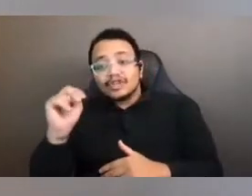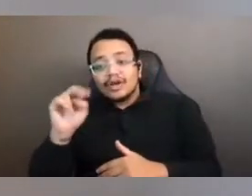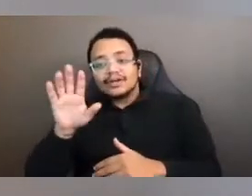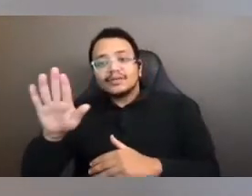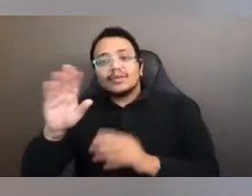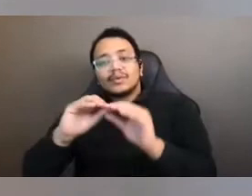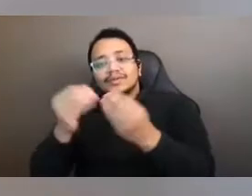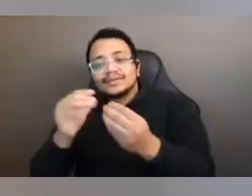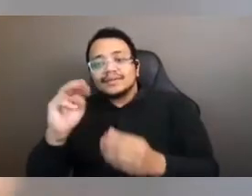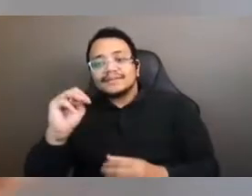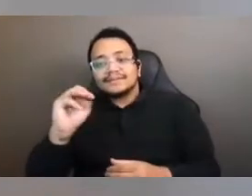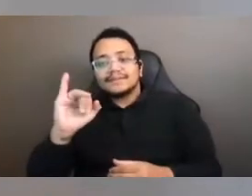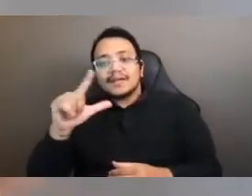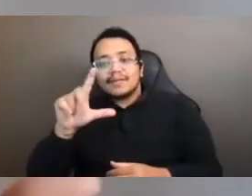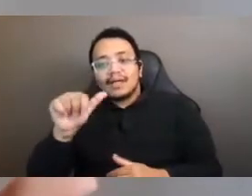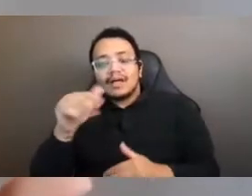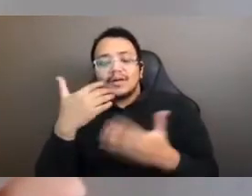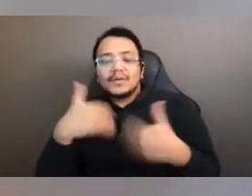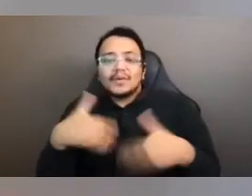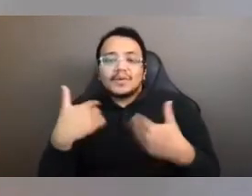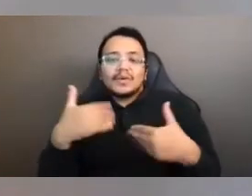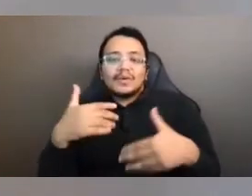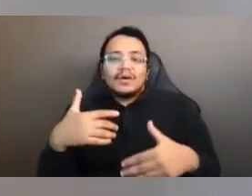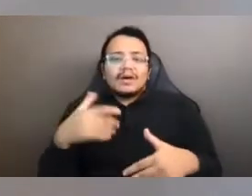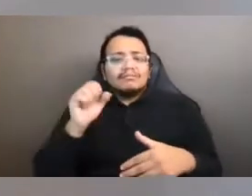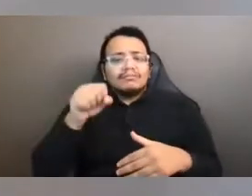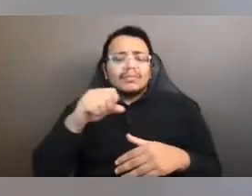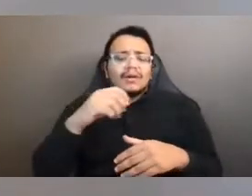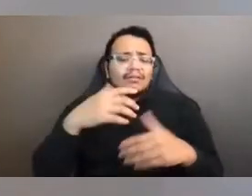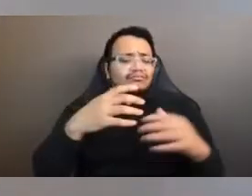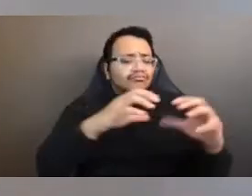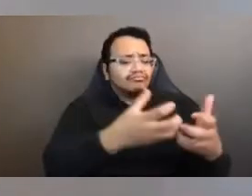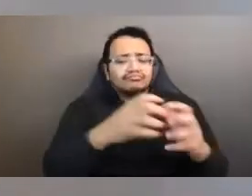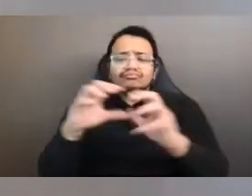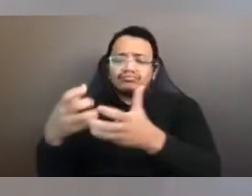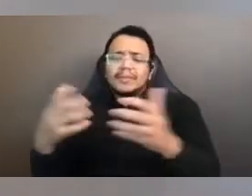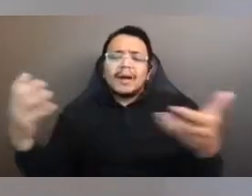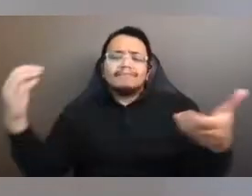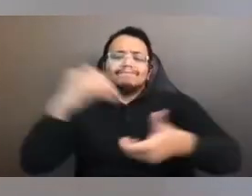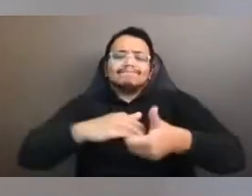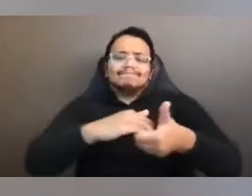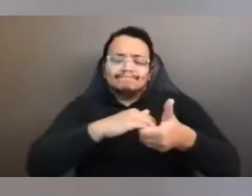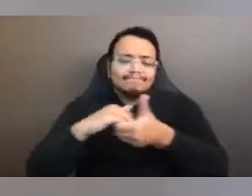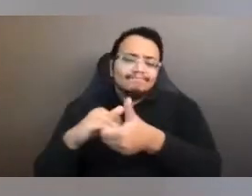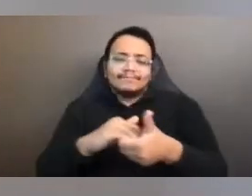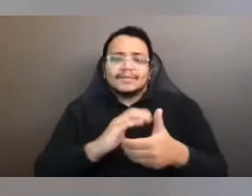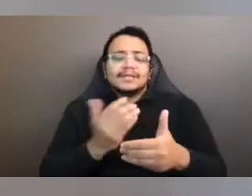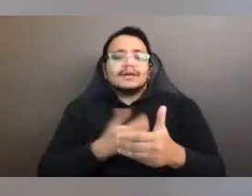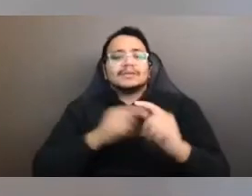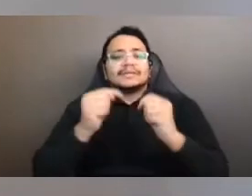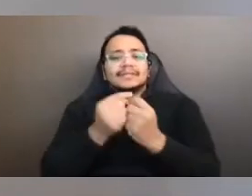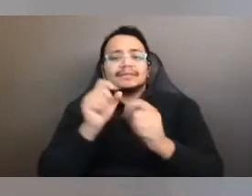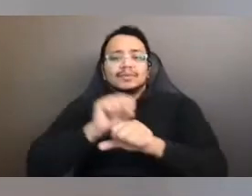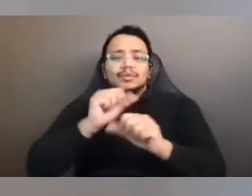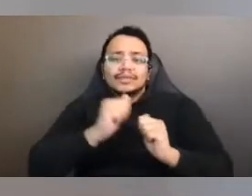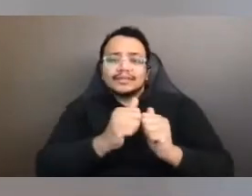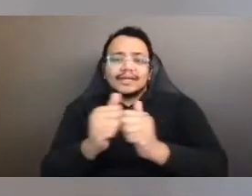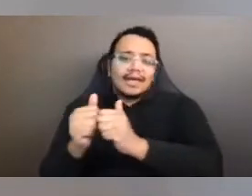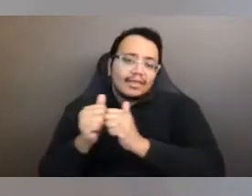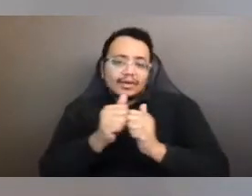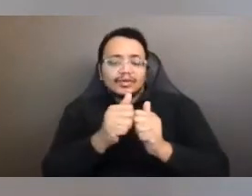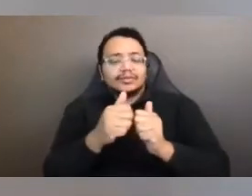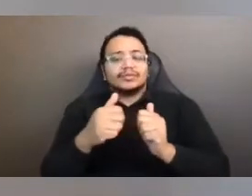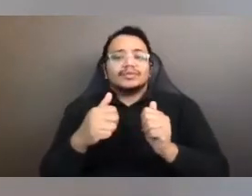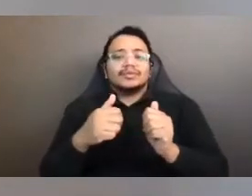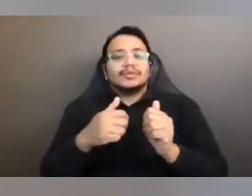This is, we see ourselves as two organizations, but one team with a singular focus to bring human dignity